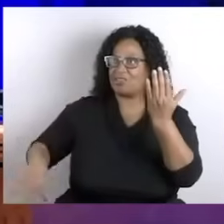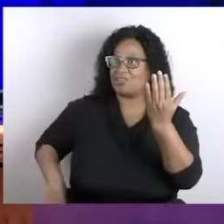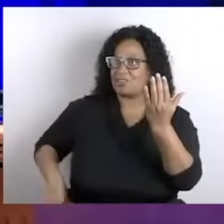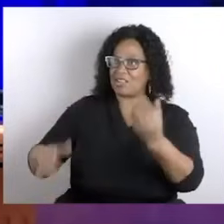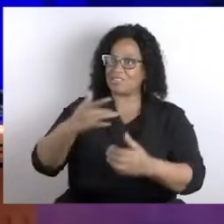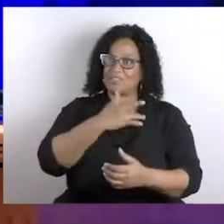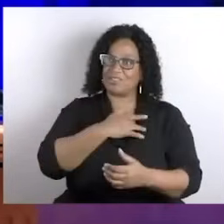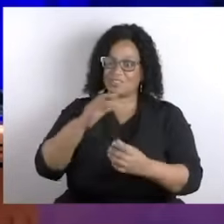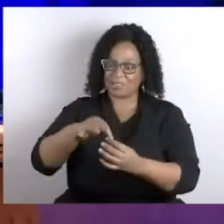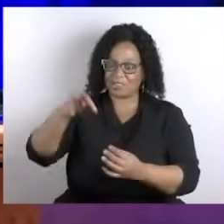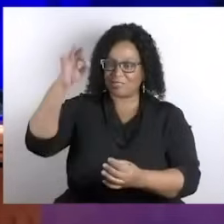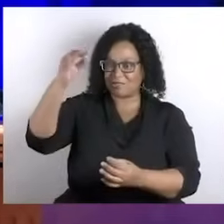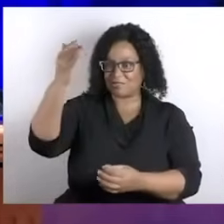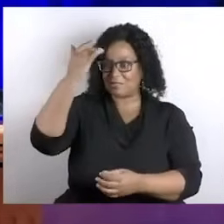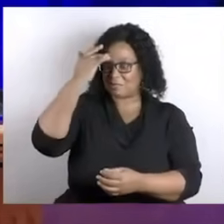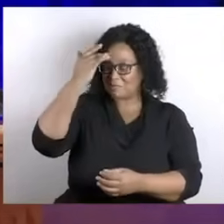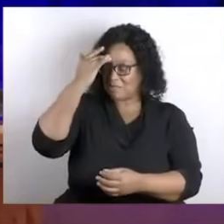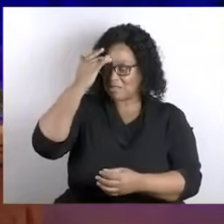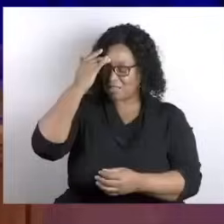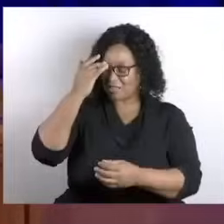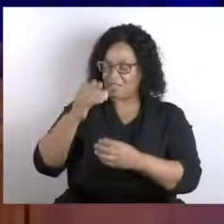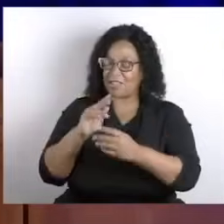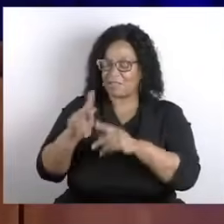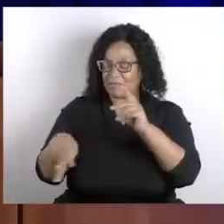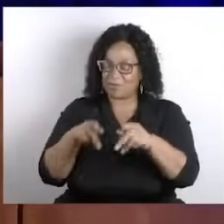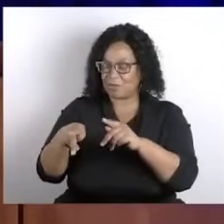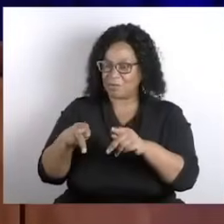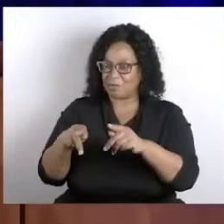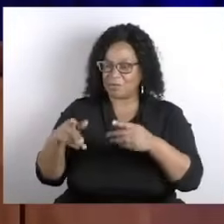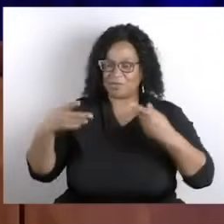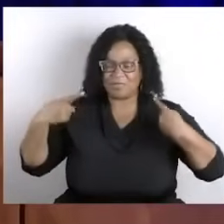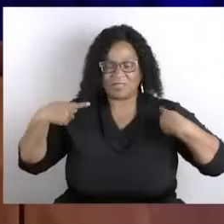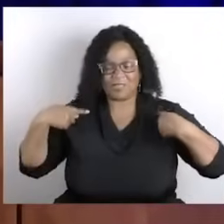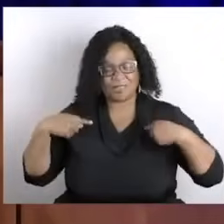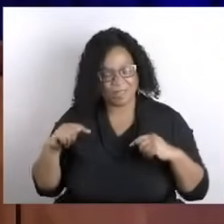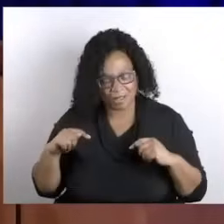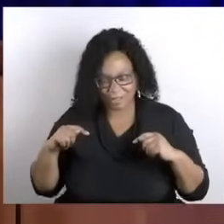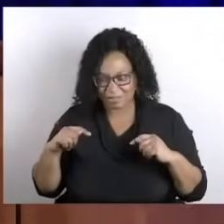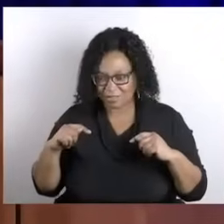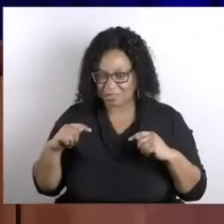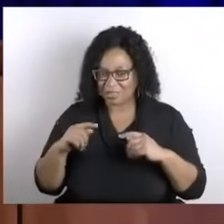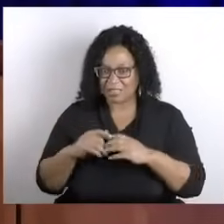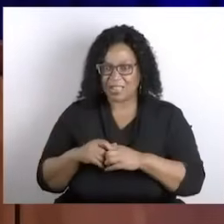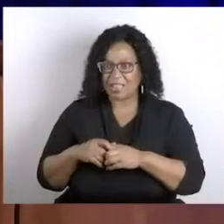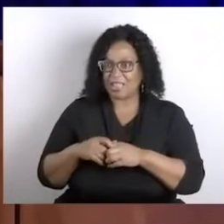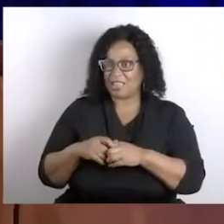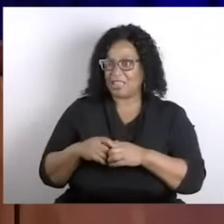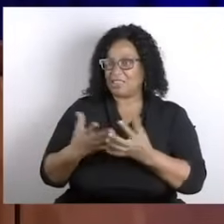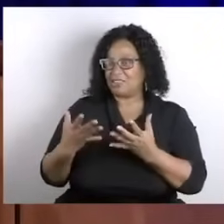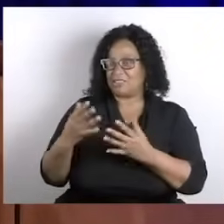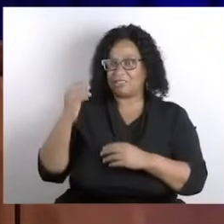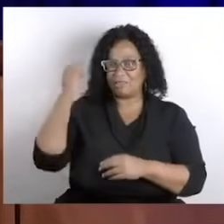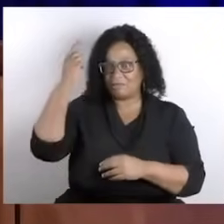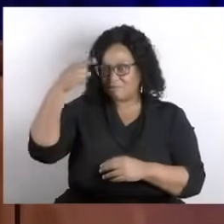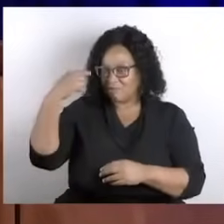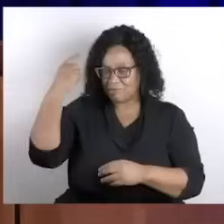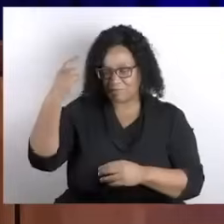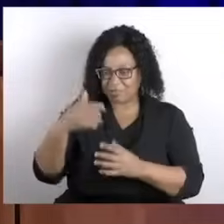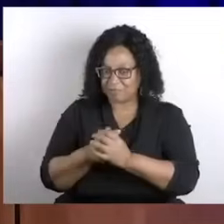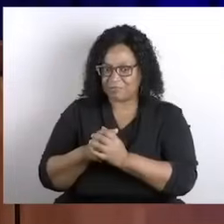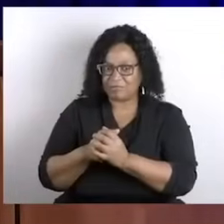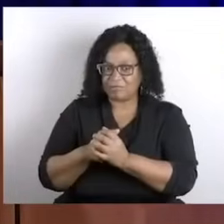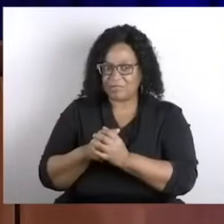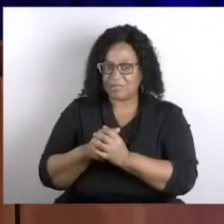people who are weary, exhausted, almost to the point of delirium. Will